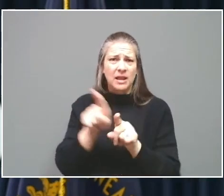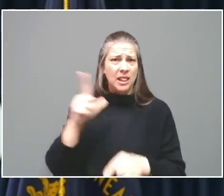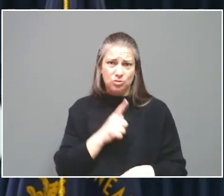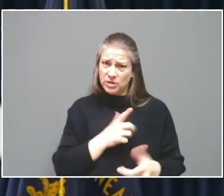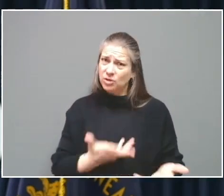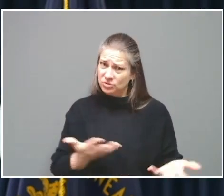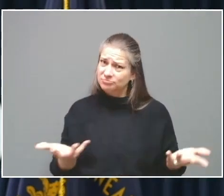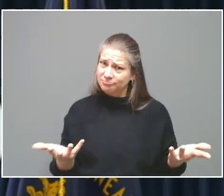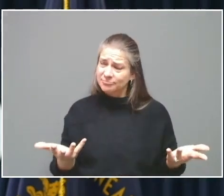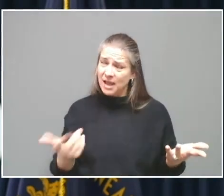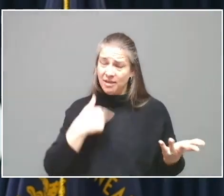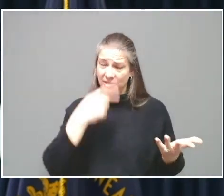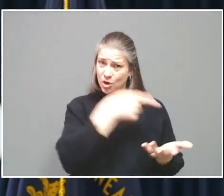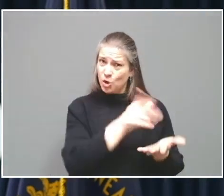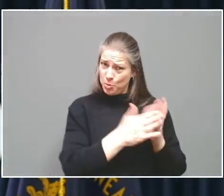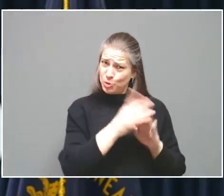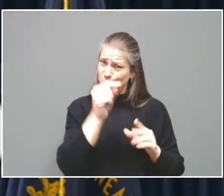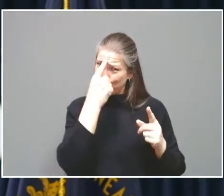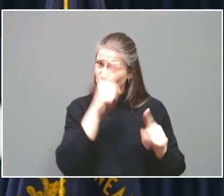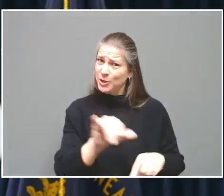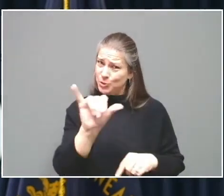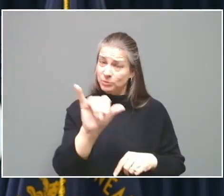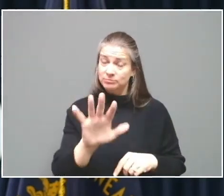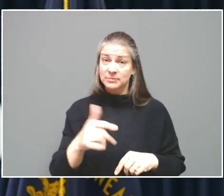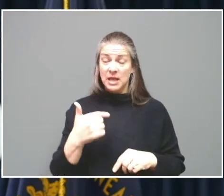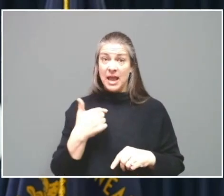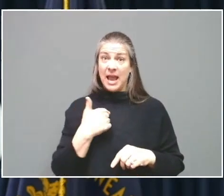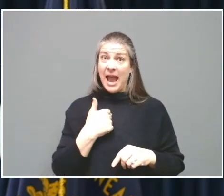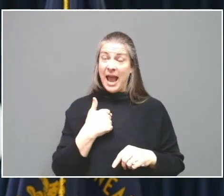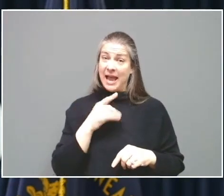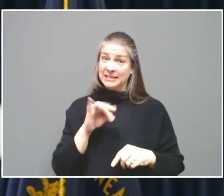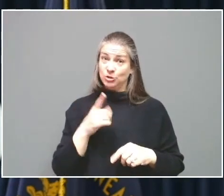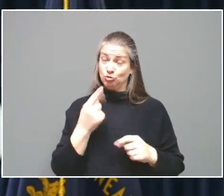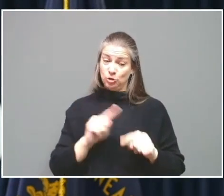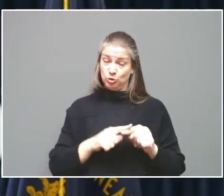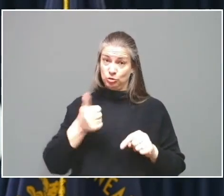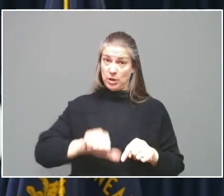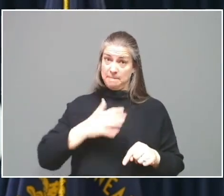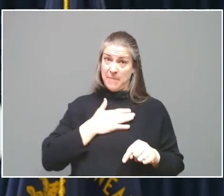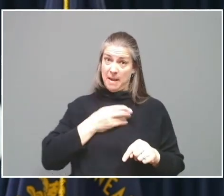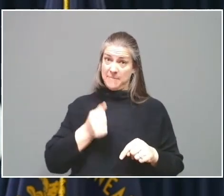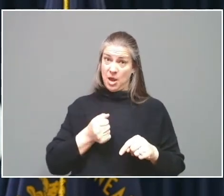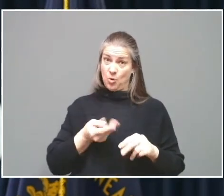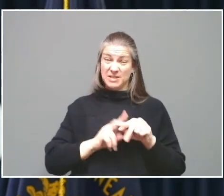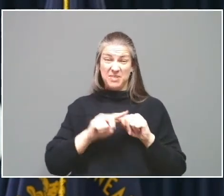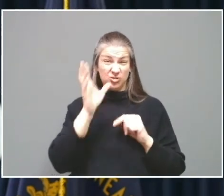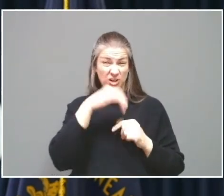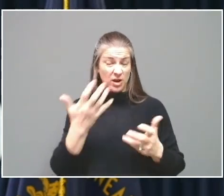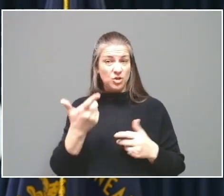our communities agree. Now, admittedly, I tried to veto my own pay raise, but strangely, the General Assembly